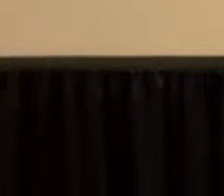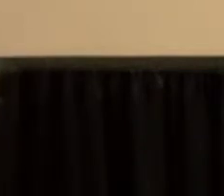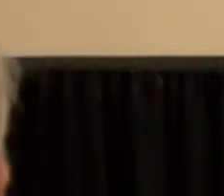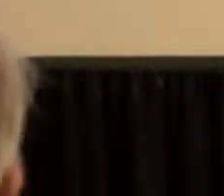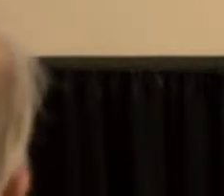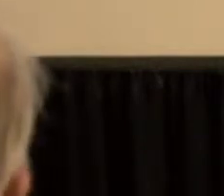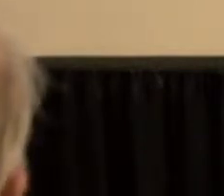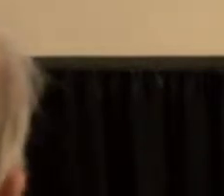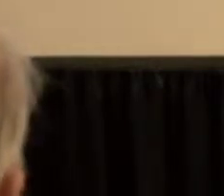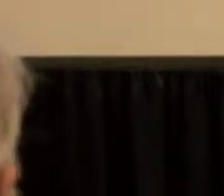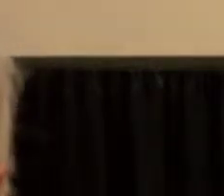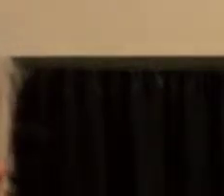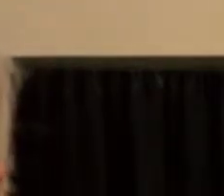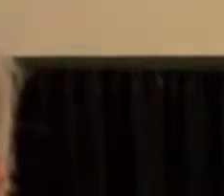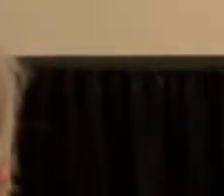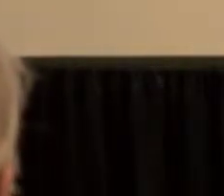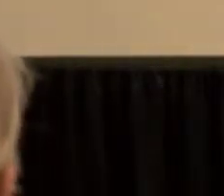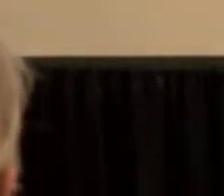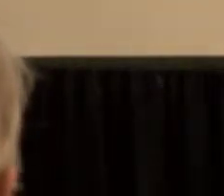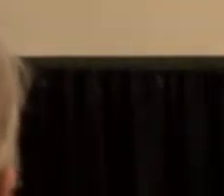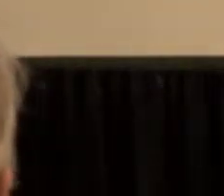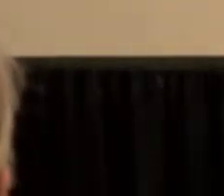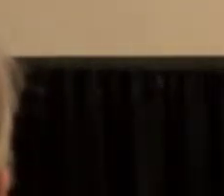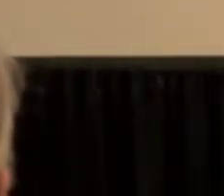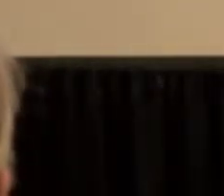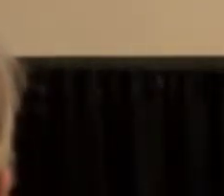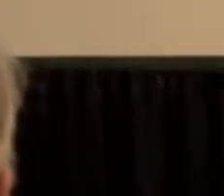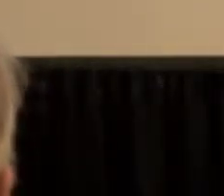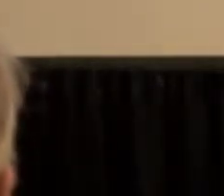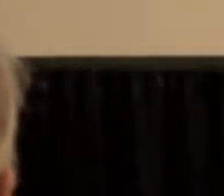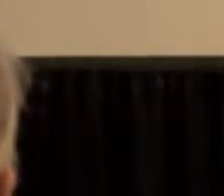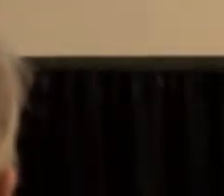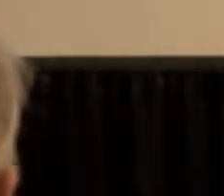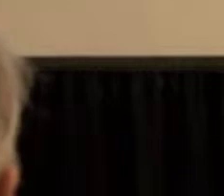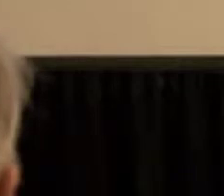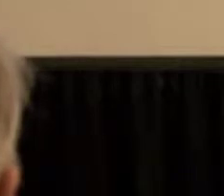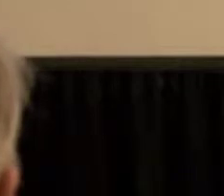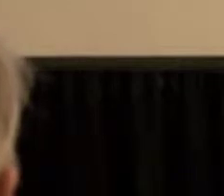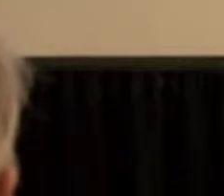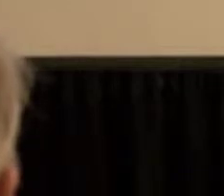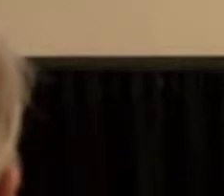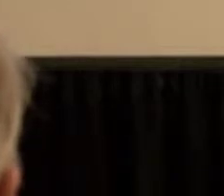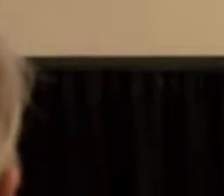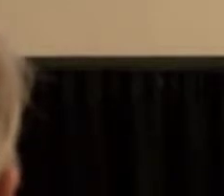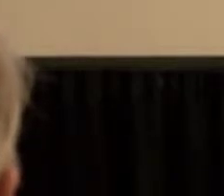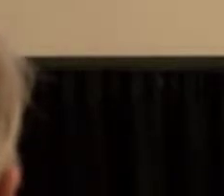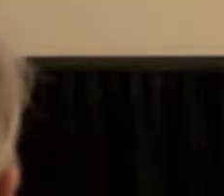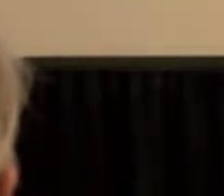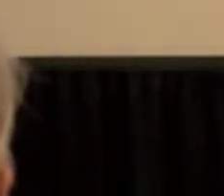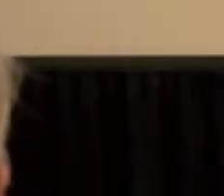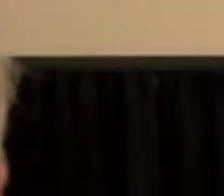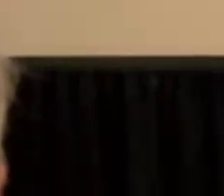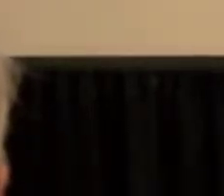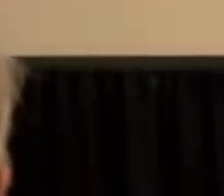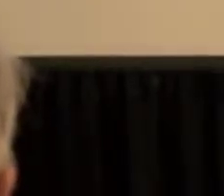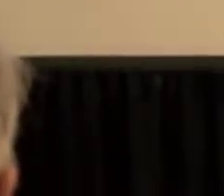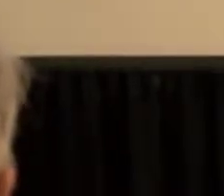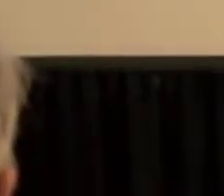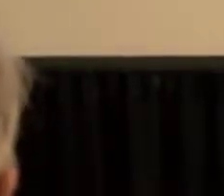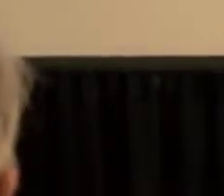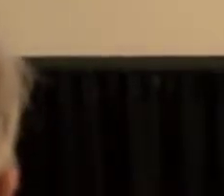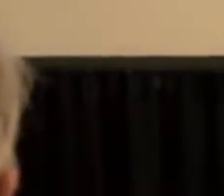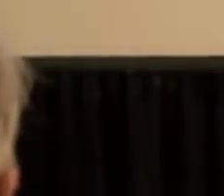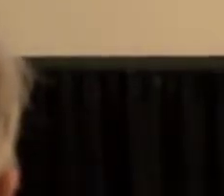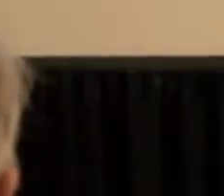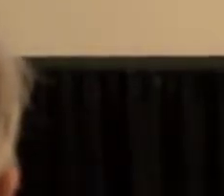And then we have all this data, and now we want to design a behavior intervention plan. And there's 3 things that a